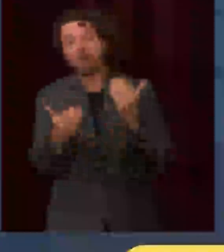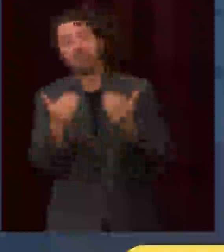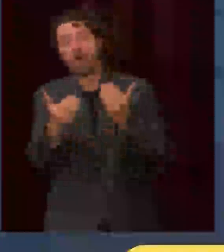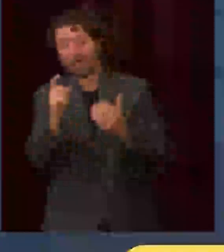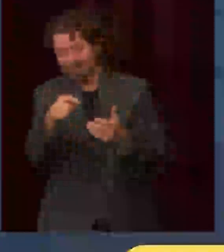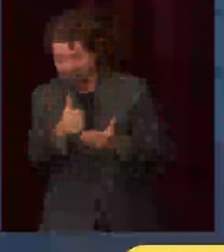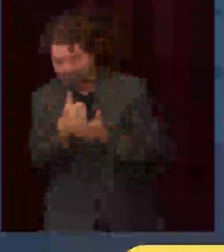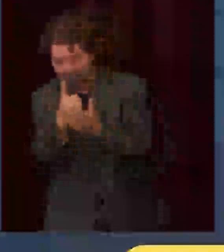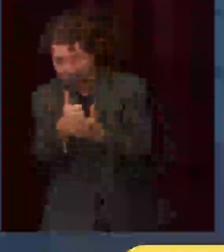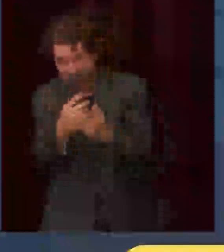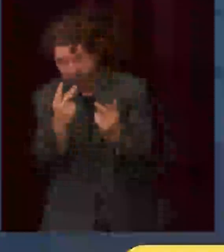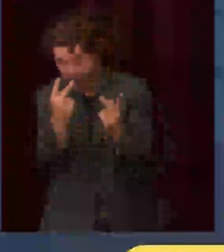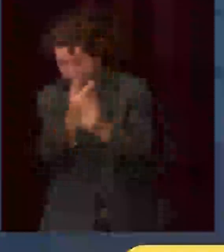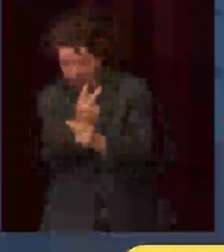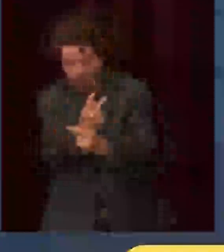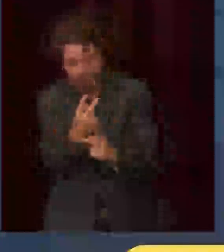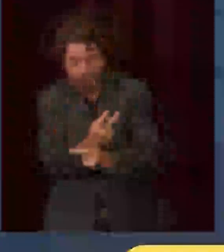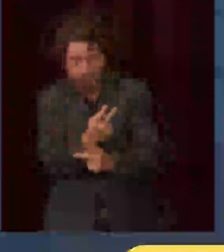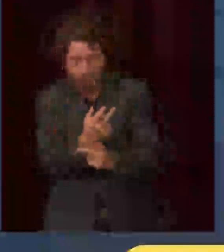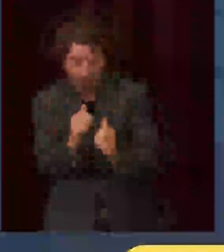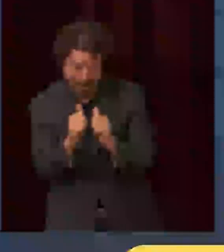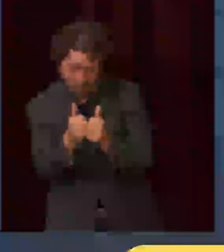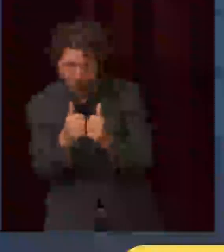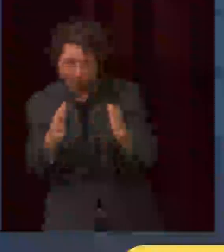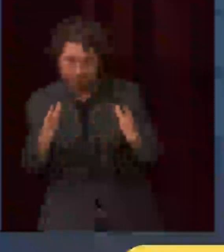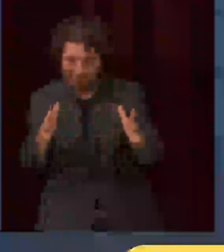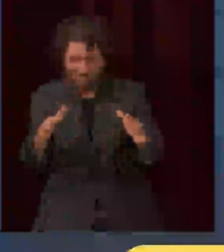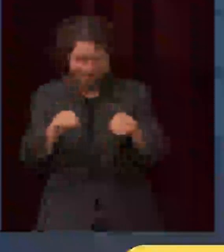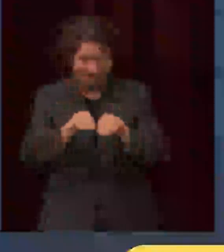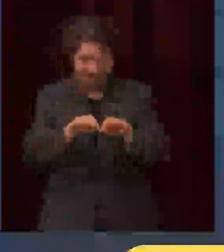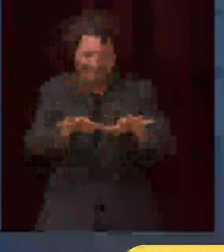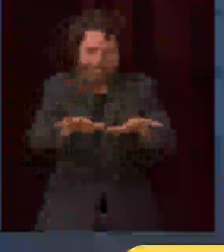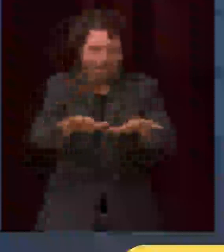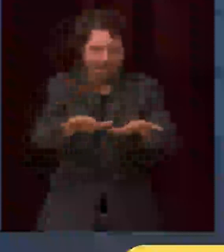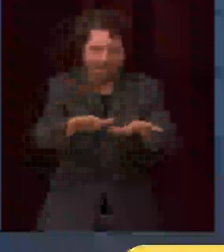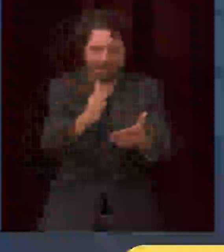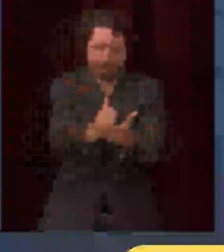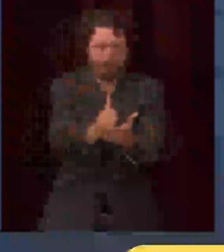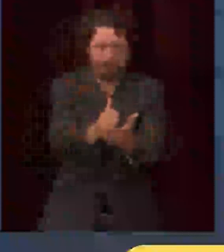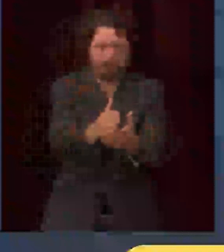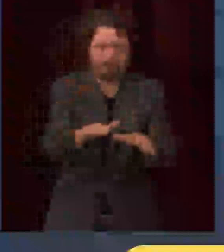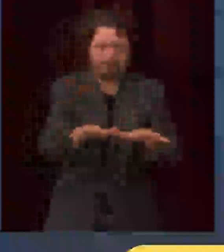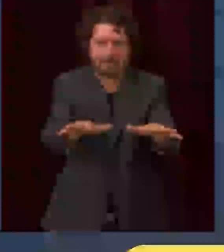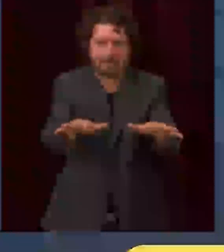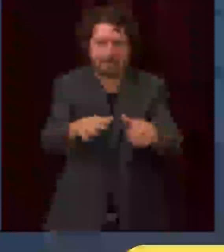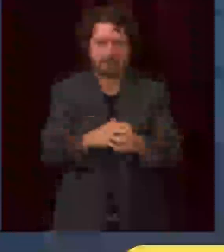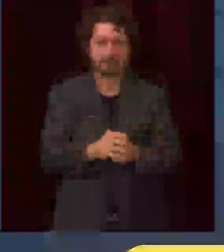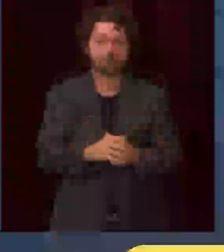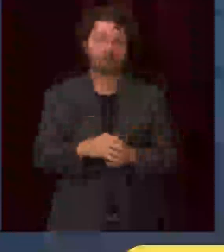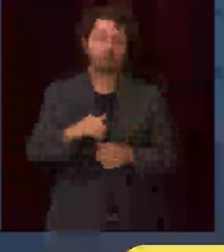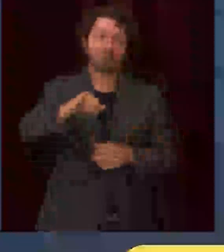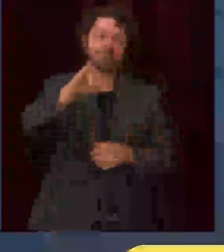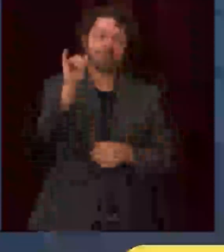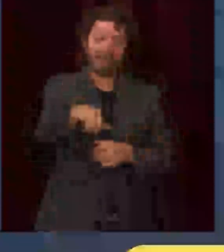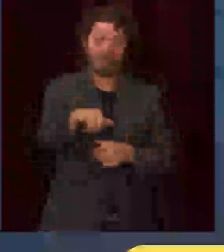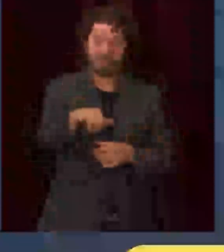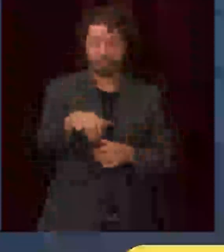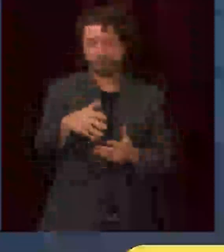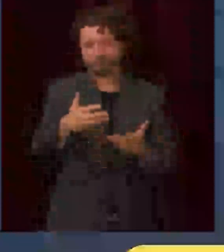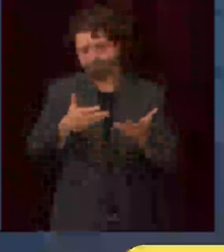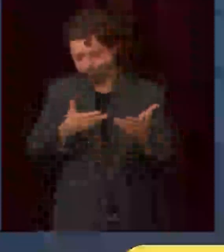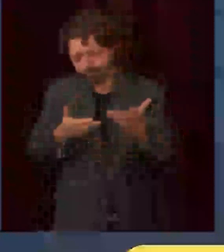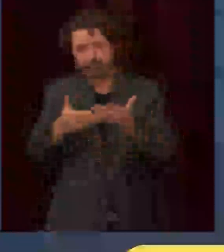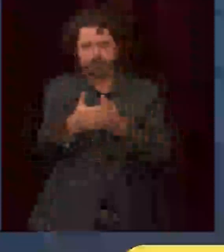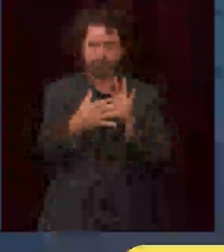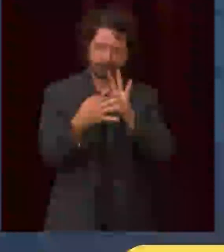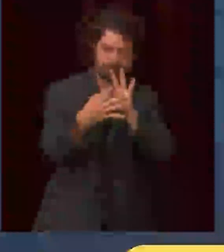a conversation around that. But in the end, and those conversations usually lead to public health folks pretty much